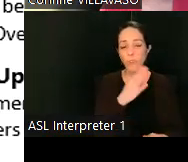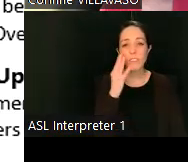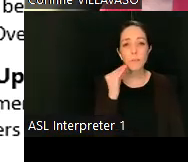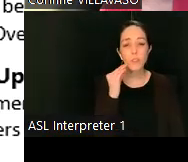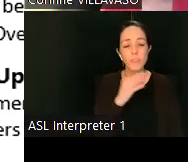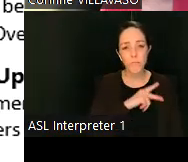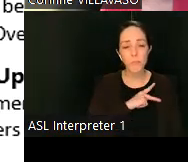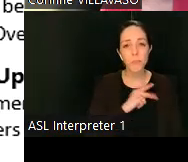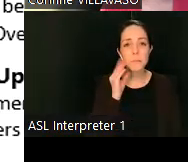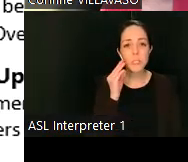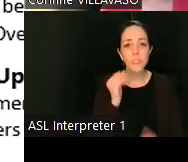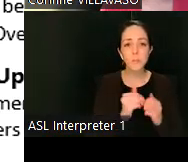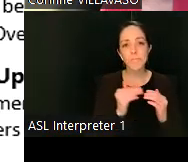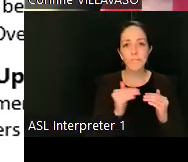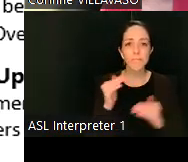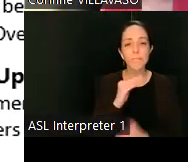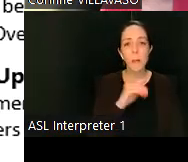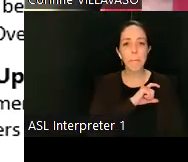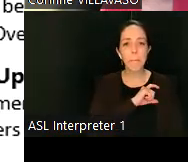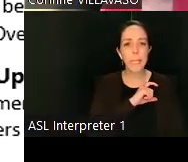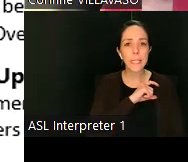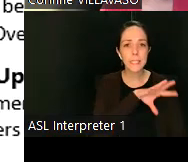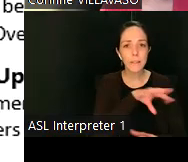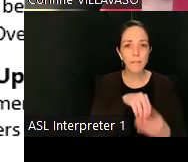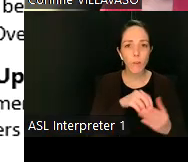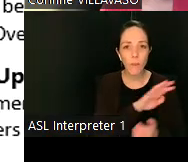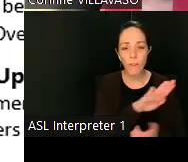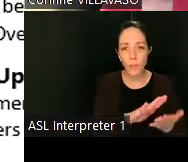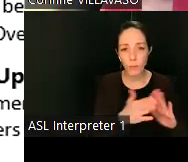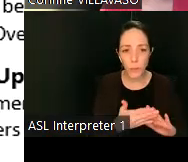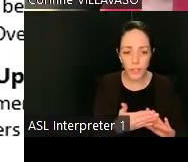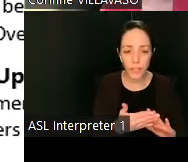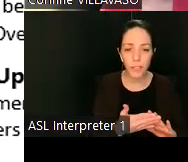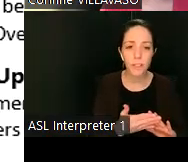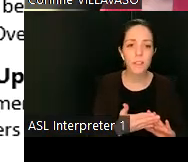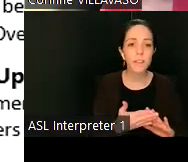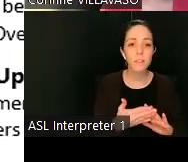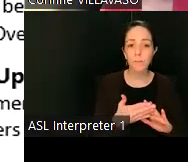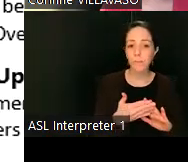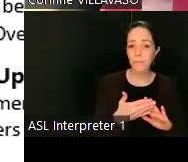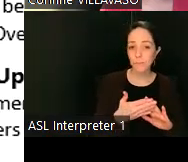Just sub-note there for populations can be plural, or the population.